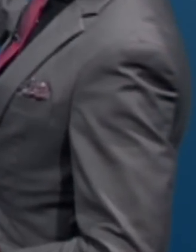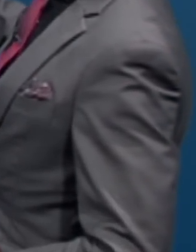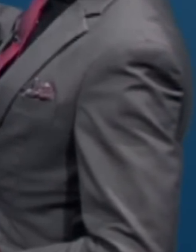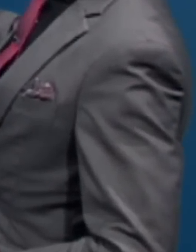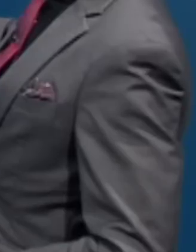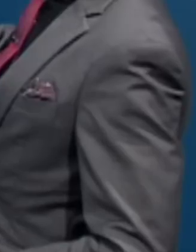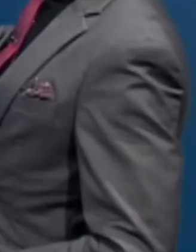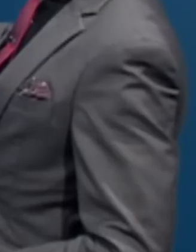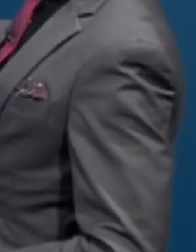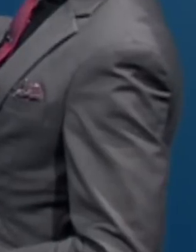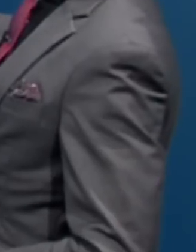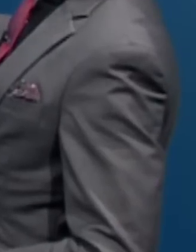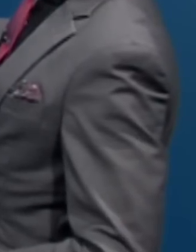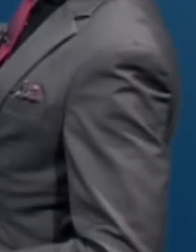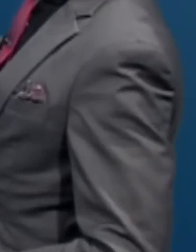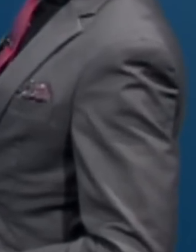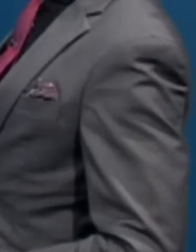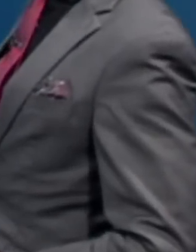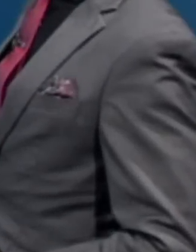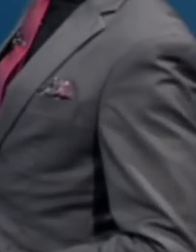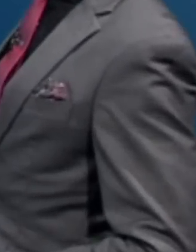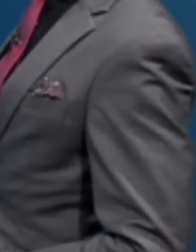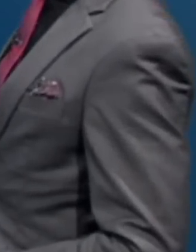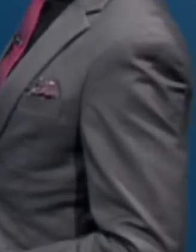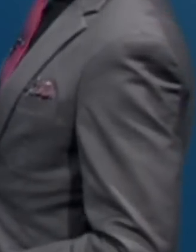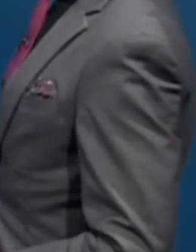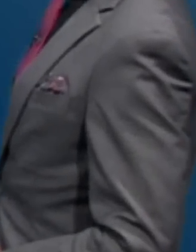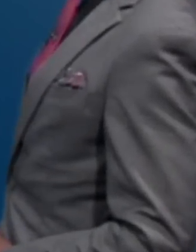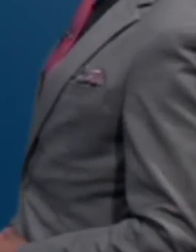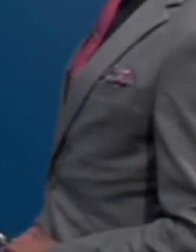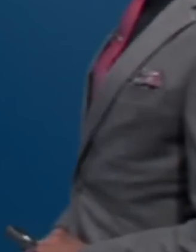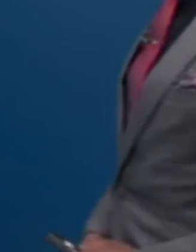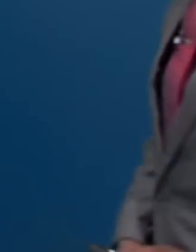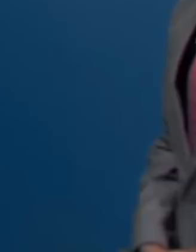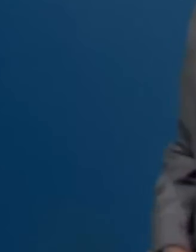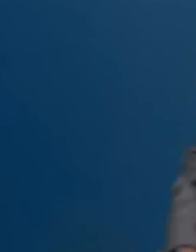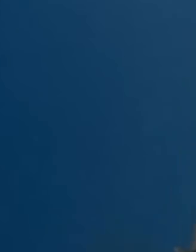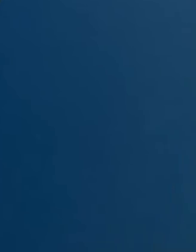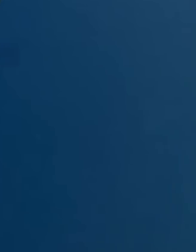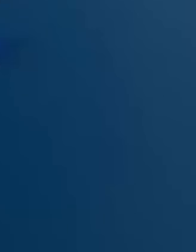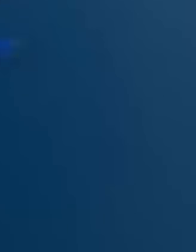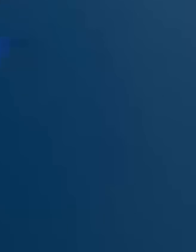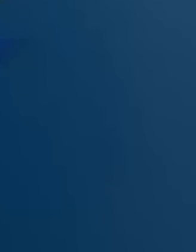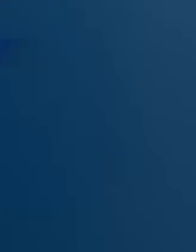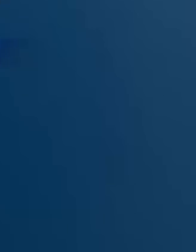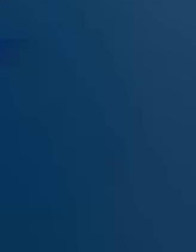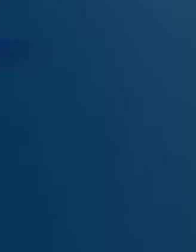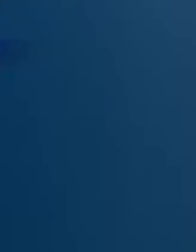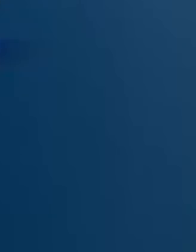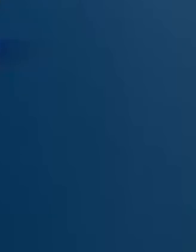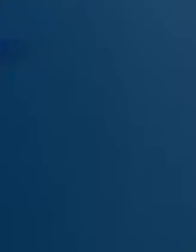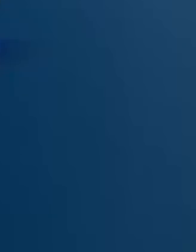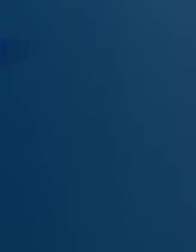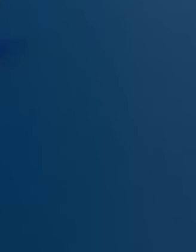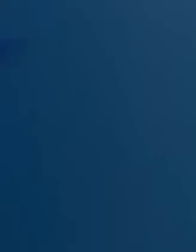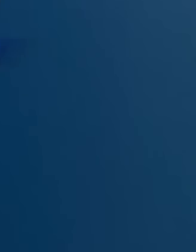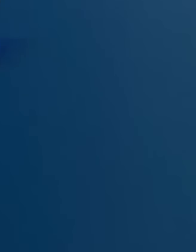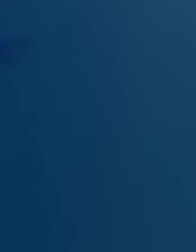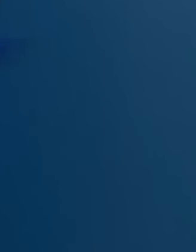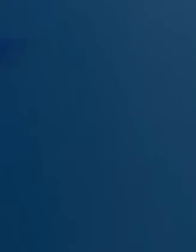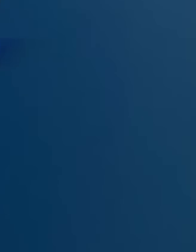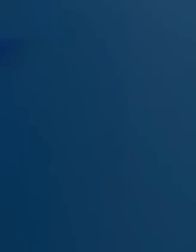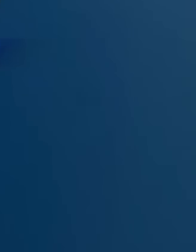34 ka Ulundi le karolo tša province ka Richards Bay ke tša 30 go thegola gona ka kwa go la Durban ke tša 29 a re lebela ka Eastern Cape province eo go bontšha go